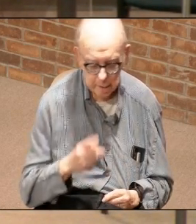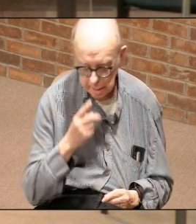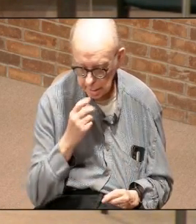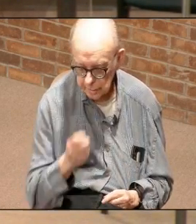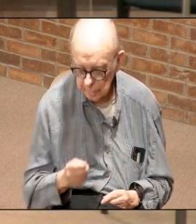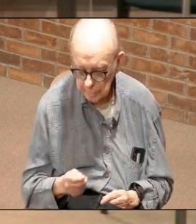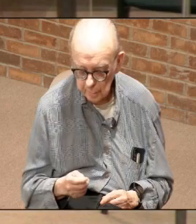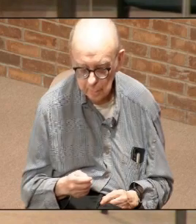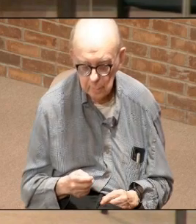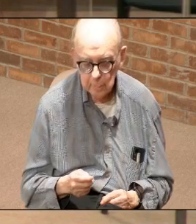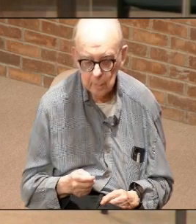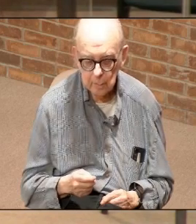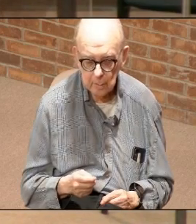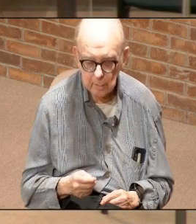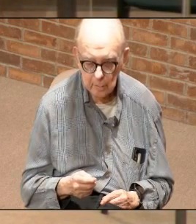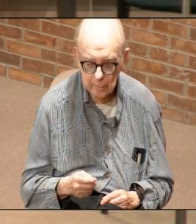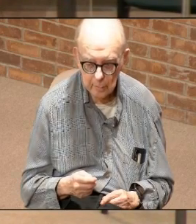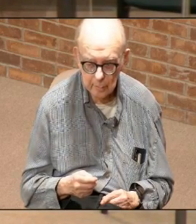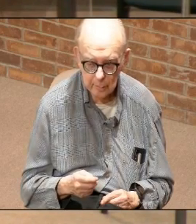okay?